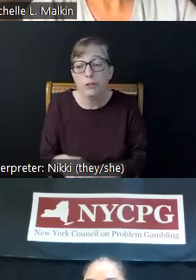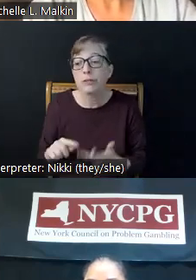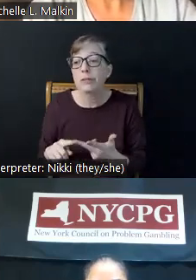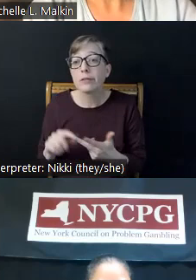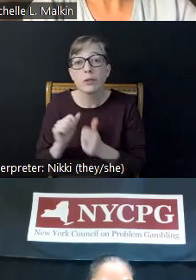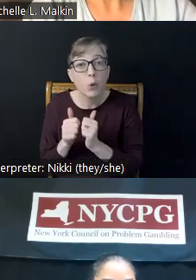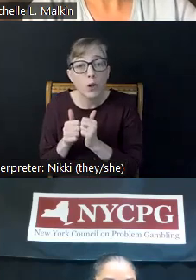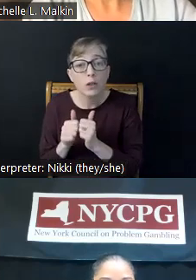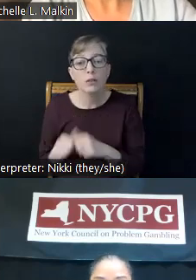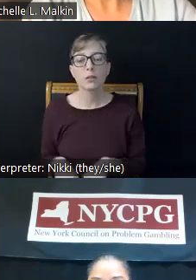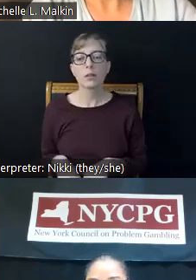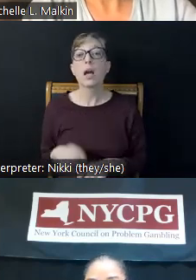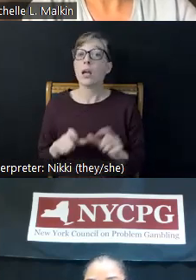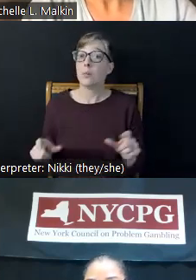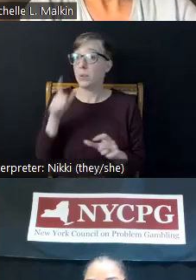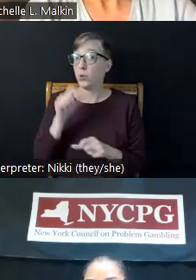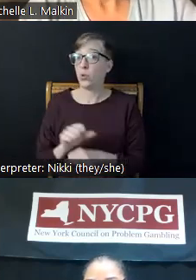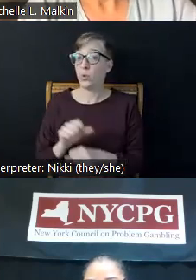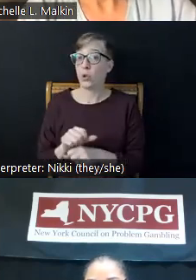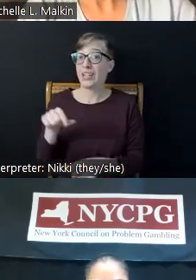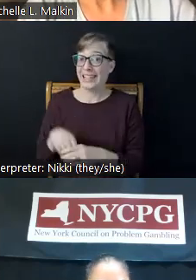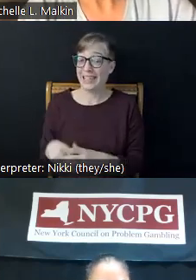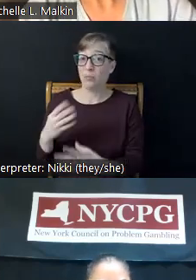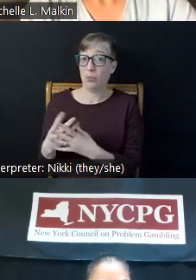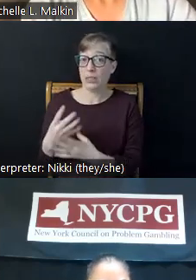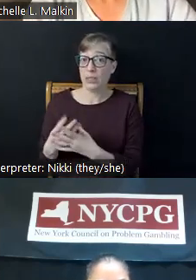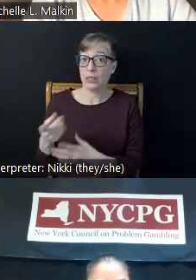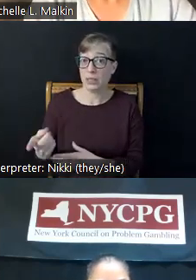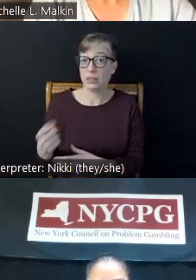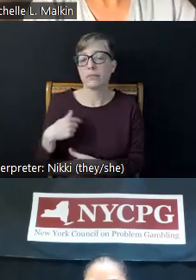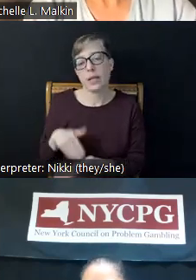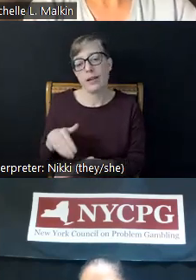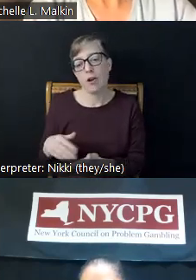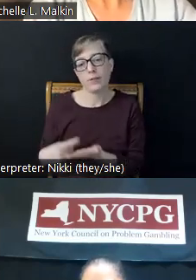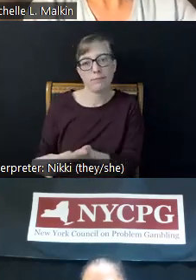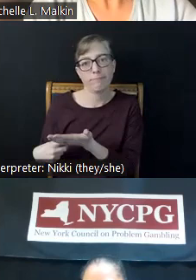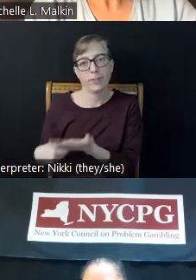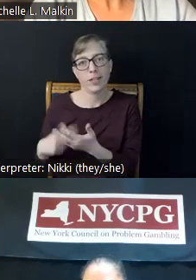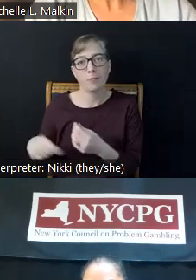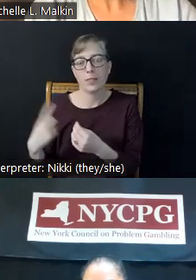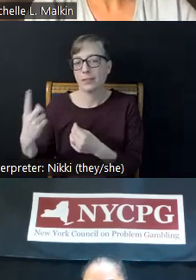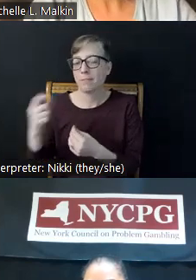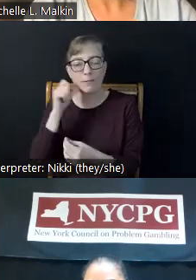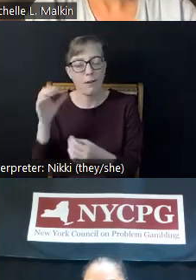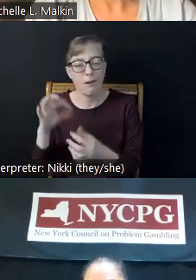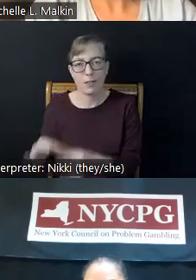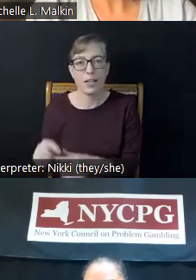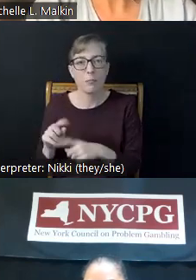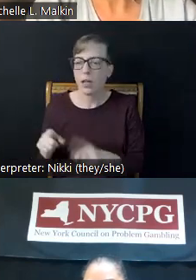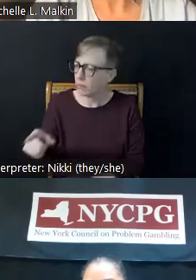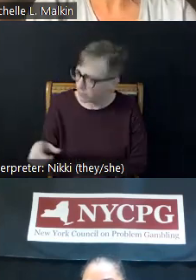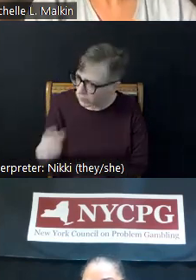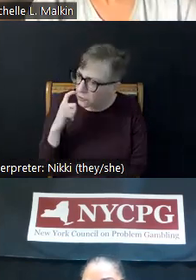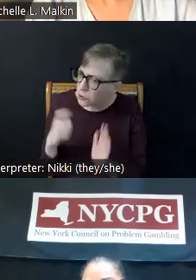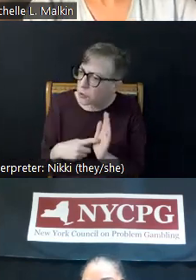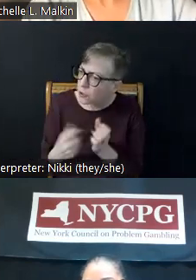work in prisons and jails, and even though I'm often talking to them about something totally unrelated, I'll say, hey, do you notice much gambling